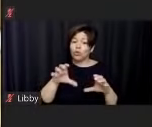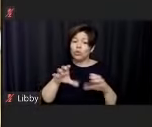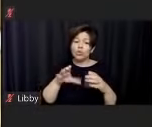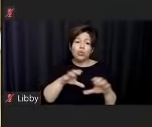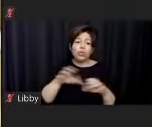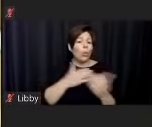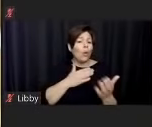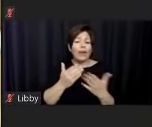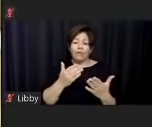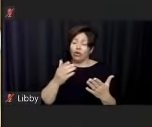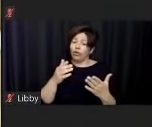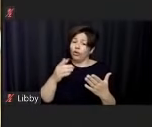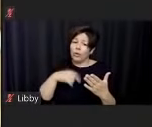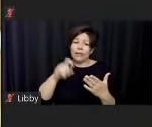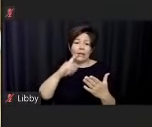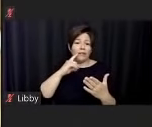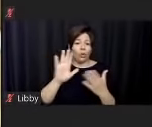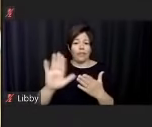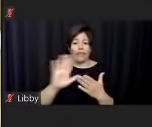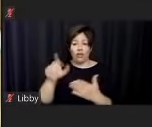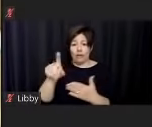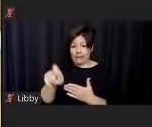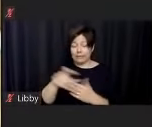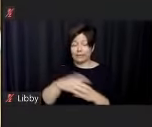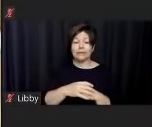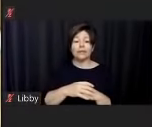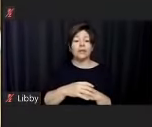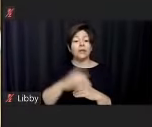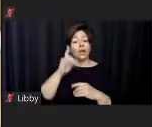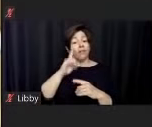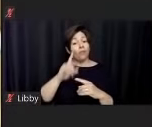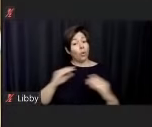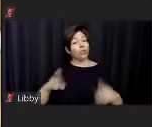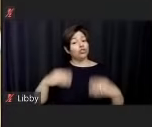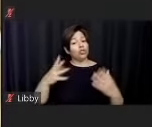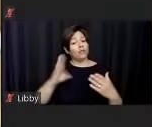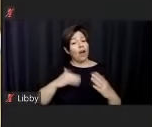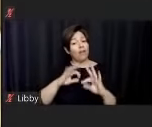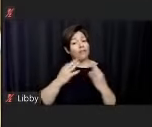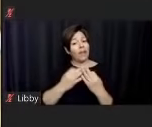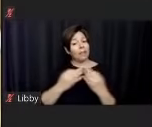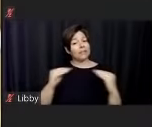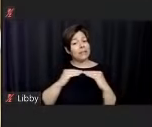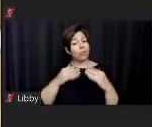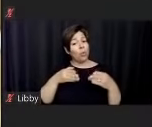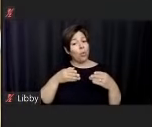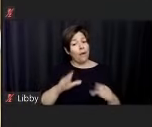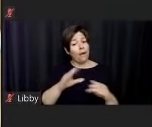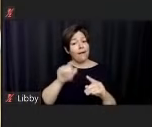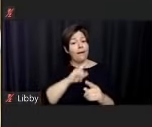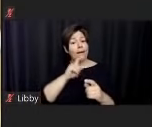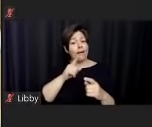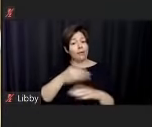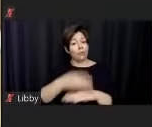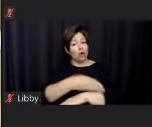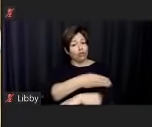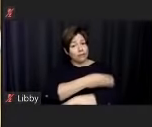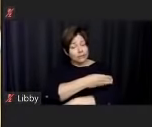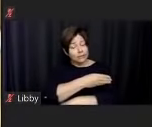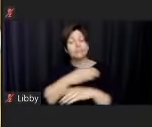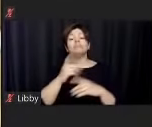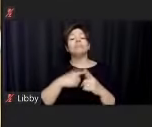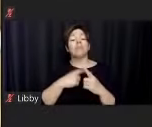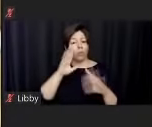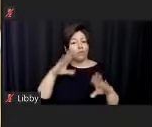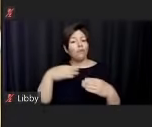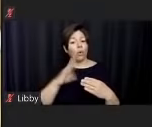their needs. In order to equitably serve our learners and families and to ensure ongoing growth and progress, we will focus our